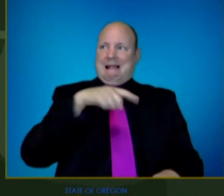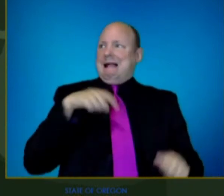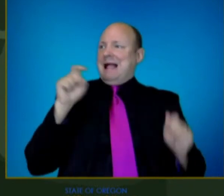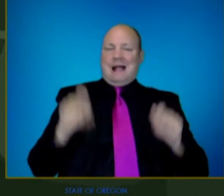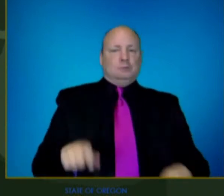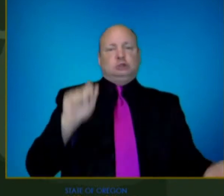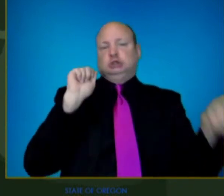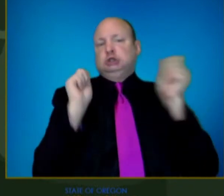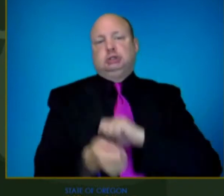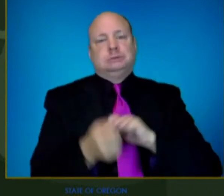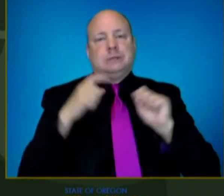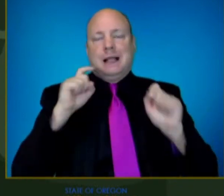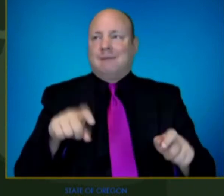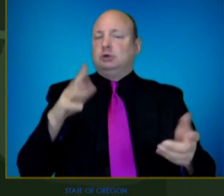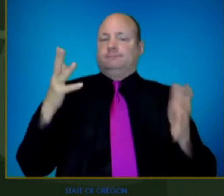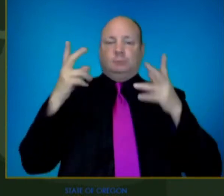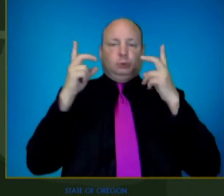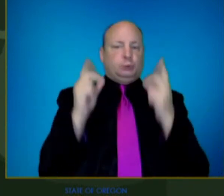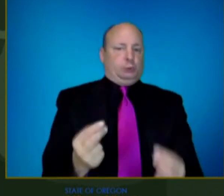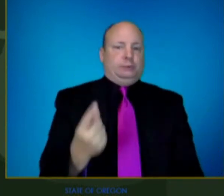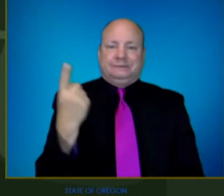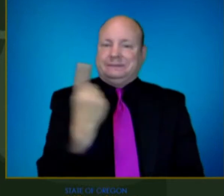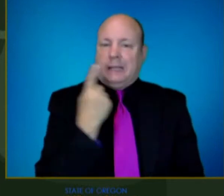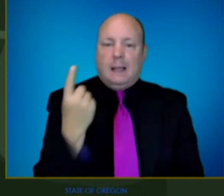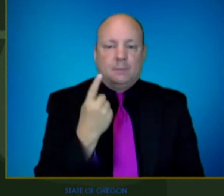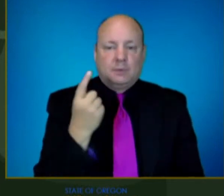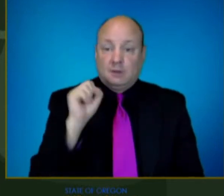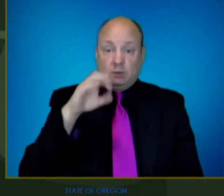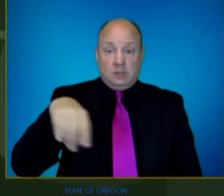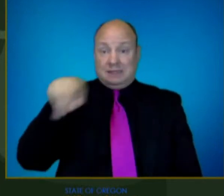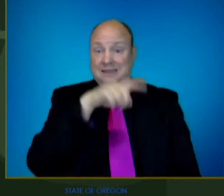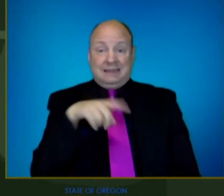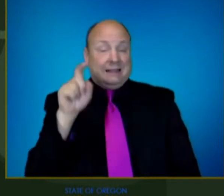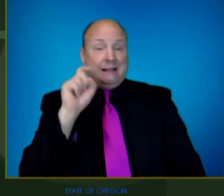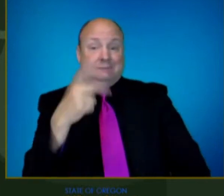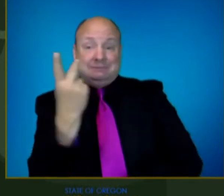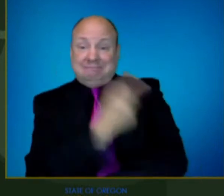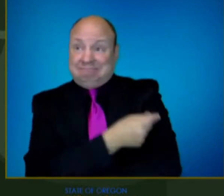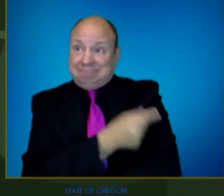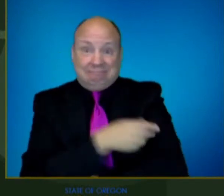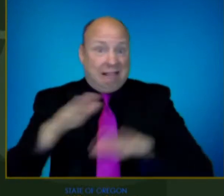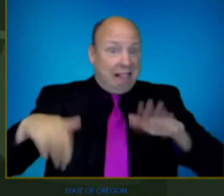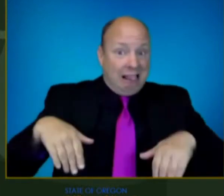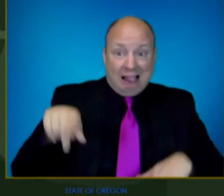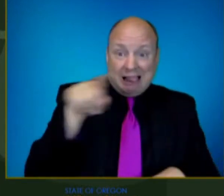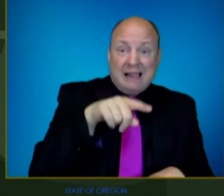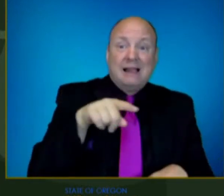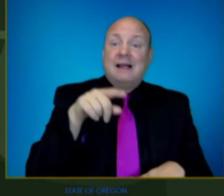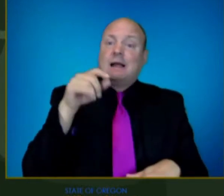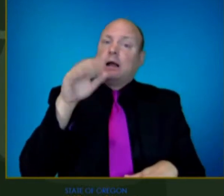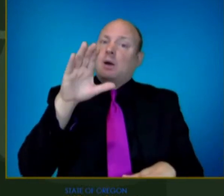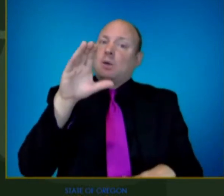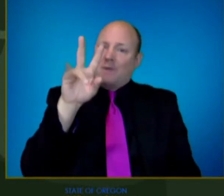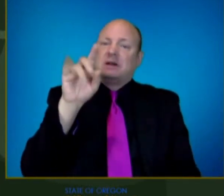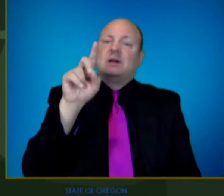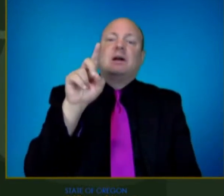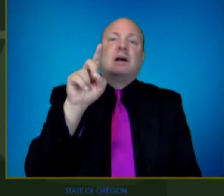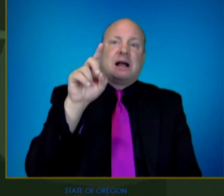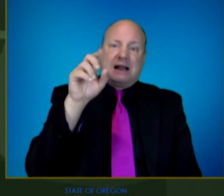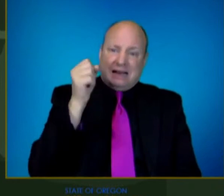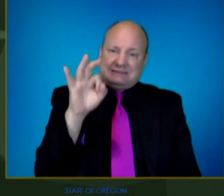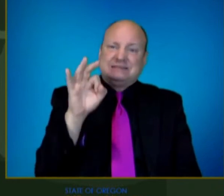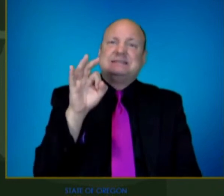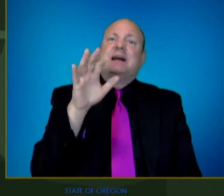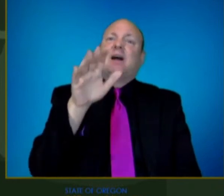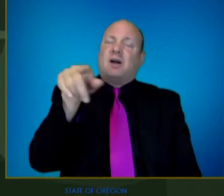to every Oregonian who has not yet been vaccinated: the COVID-19 vaccine is saving lives. We can bring this surge under